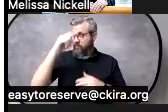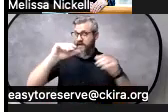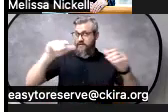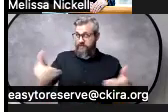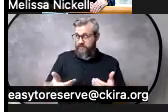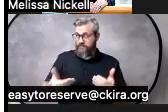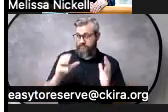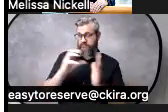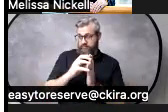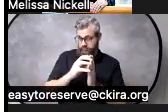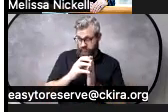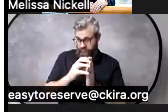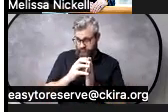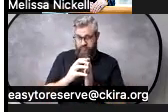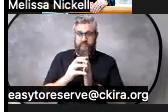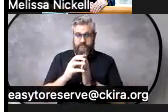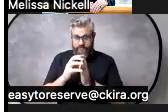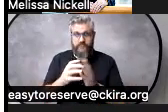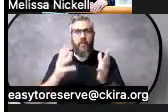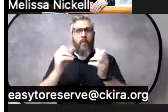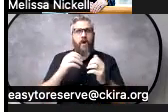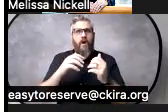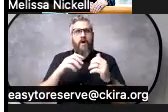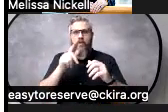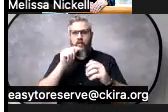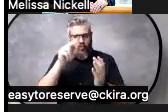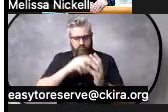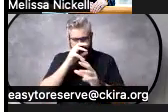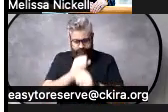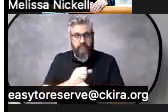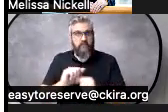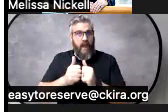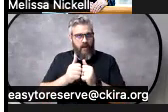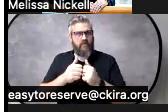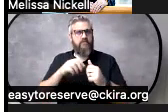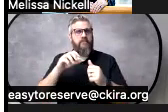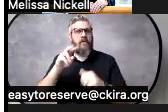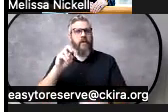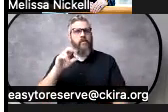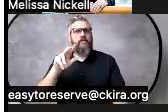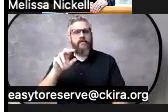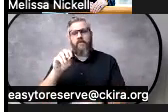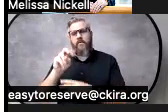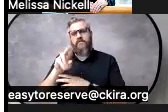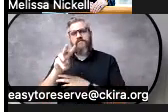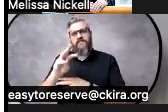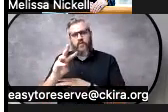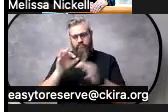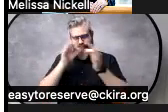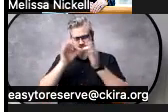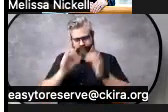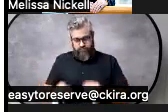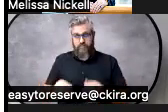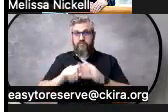introduction, authors grab the attention of their audience by providing an overview of their field. This overview starts off very, very